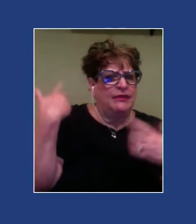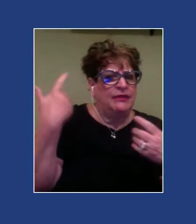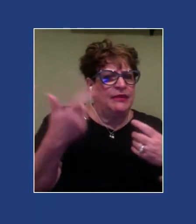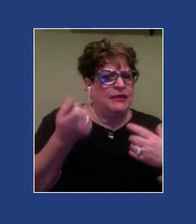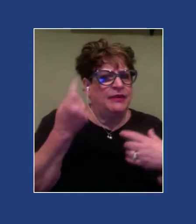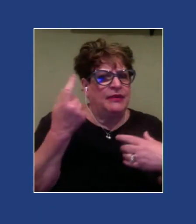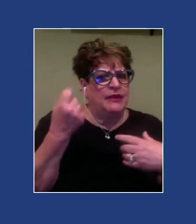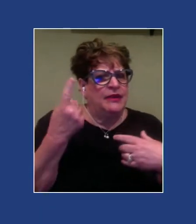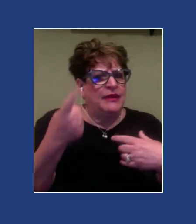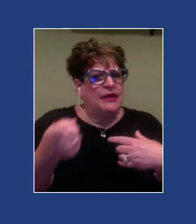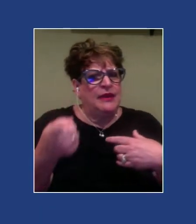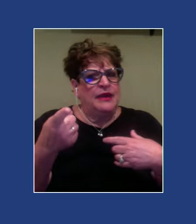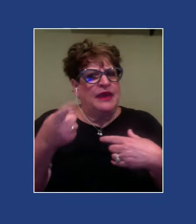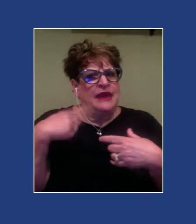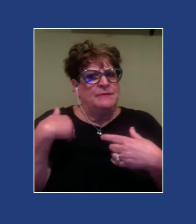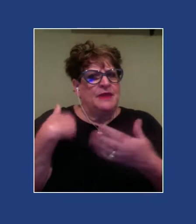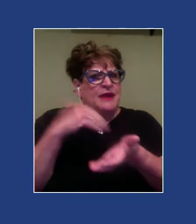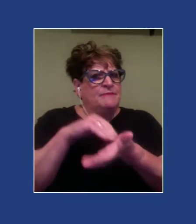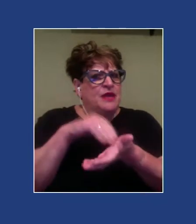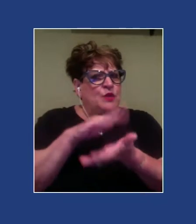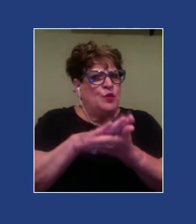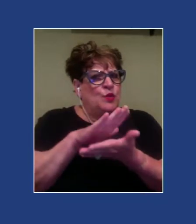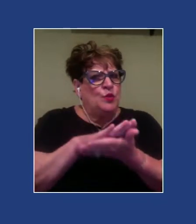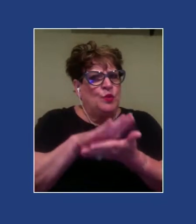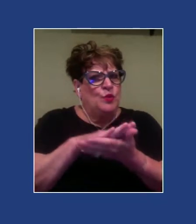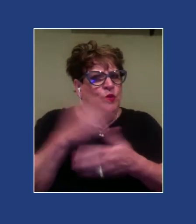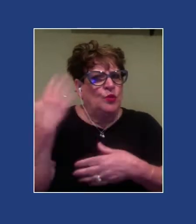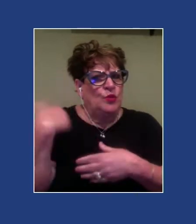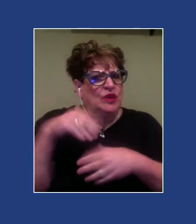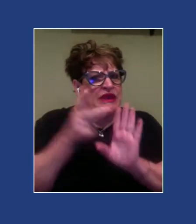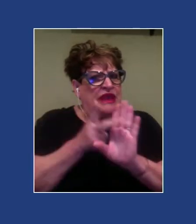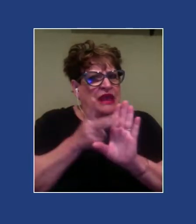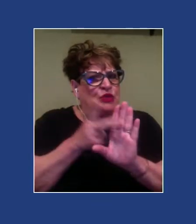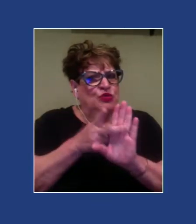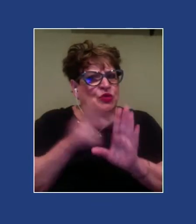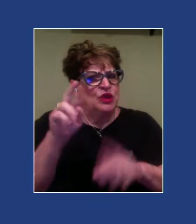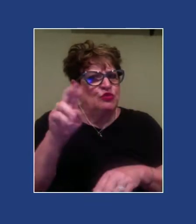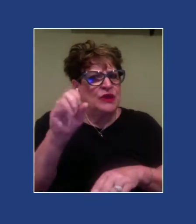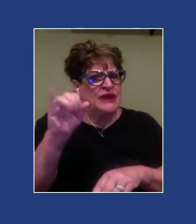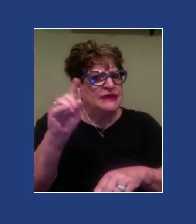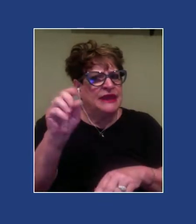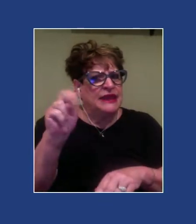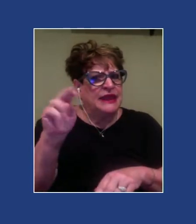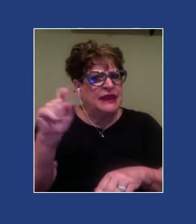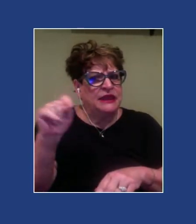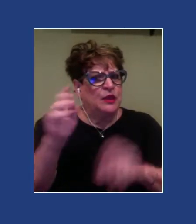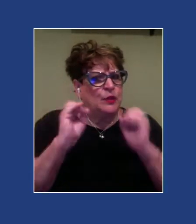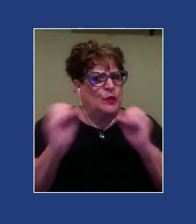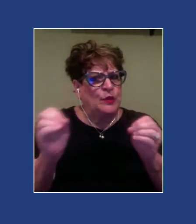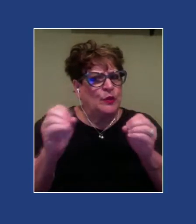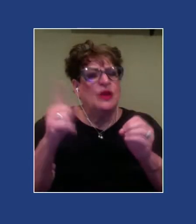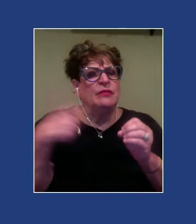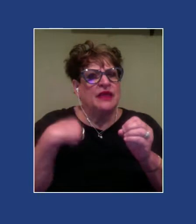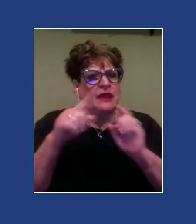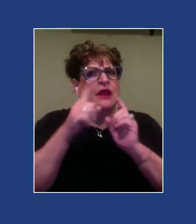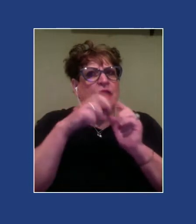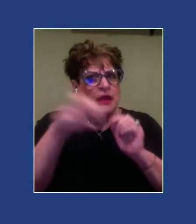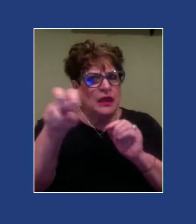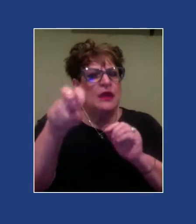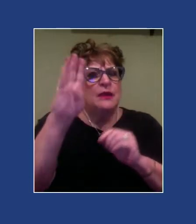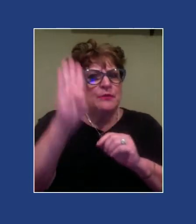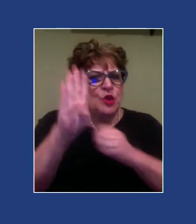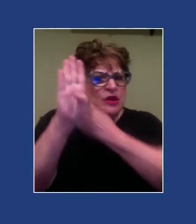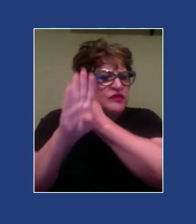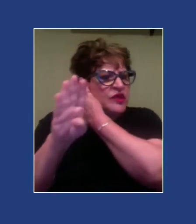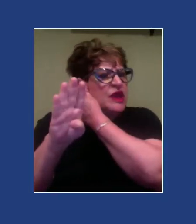in my medical school training as a psychiatry resident. It's really when I got over to Fenway Health in Boston, a historically LGBTQI